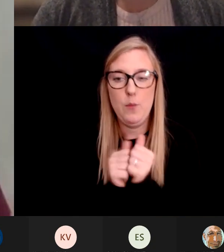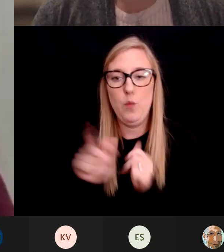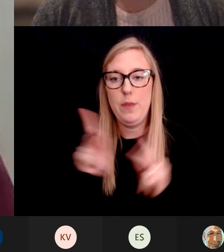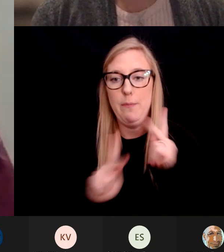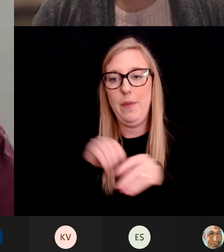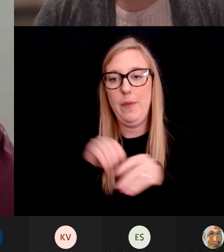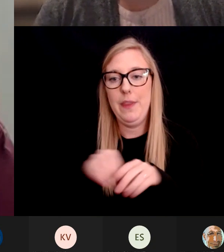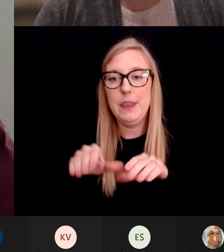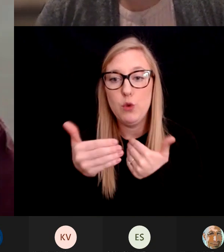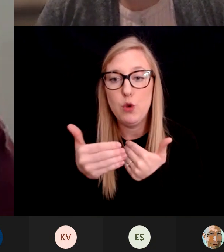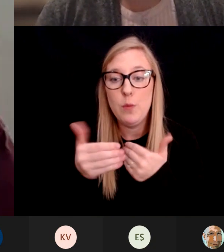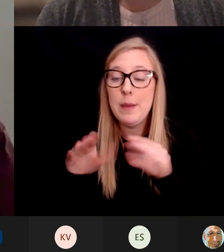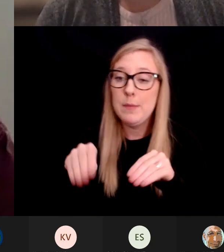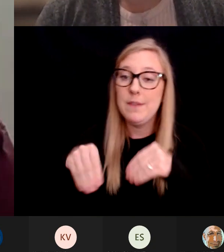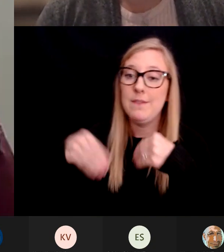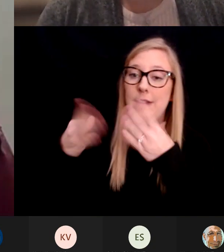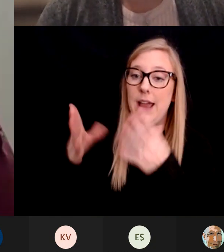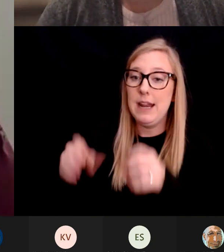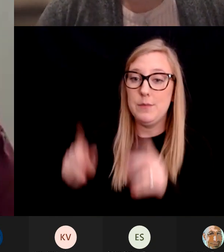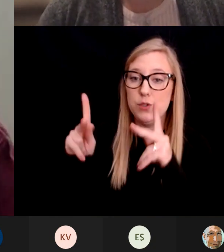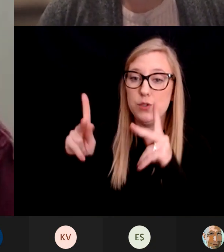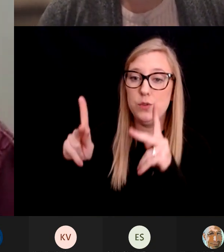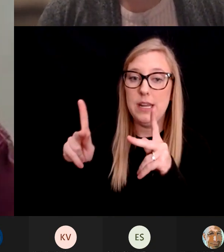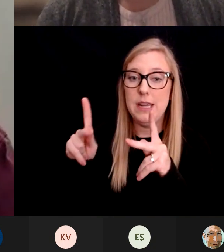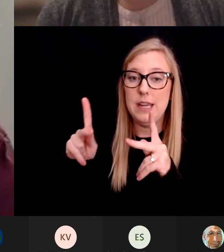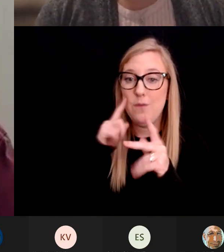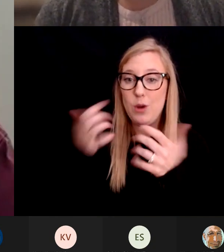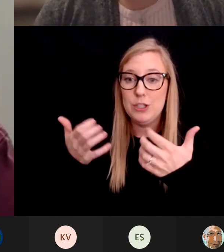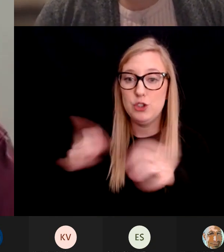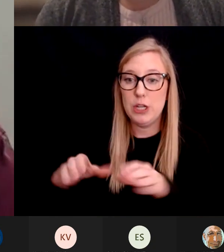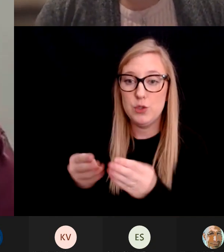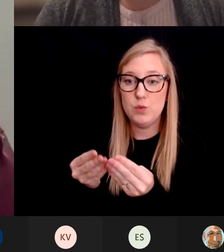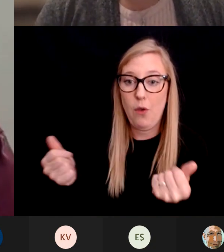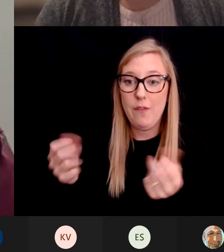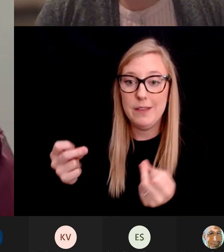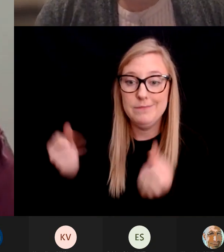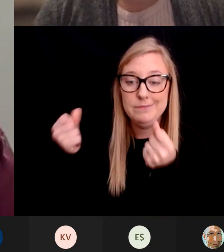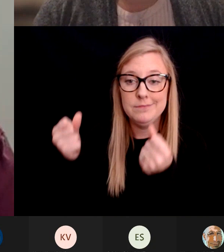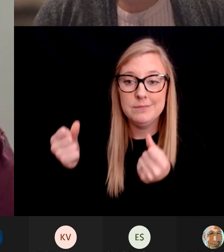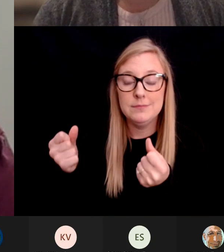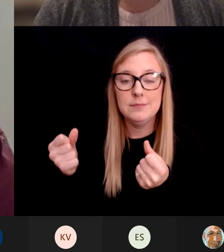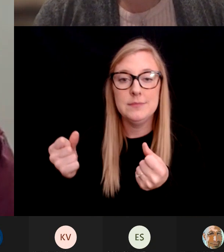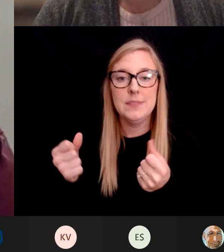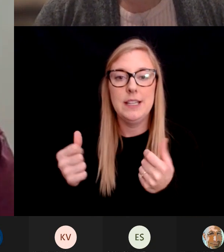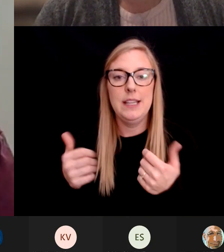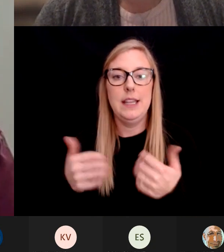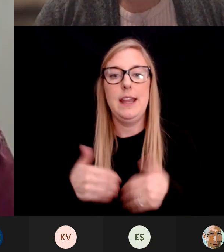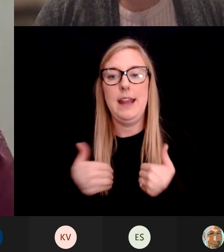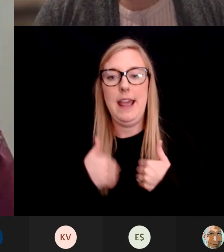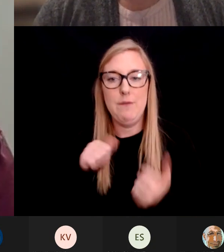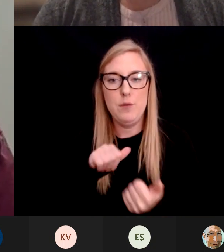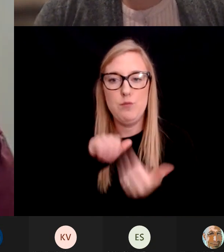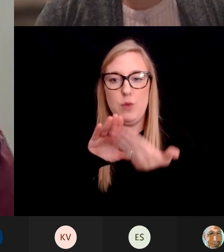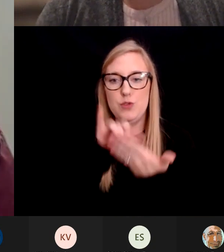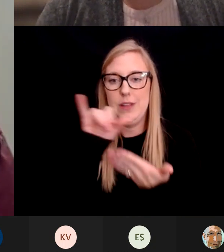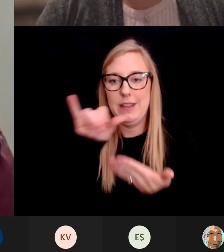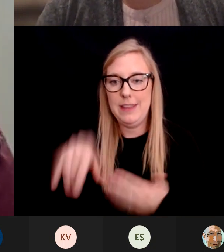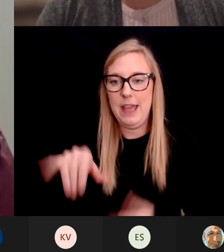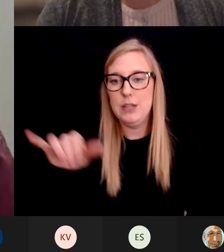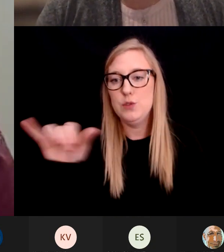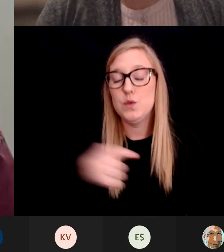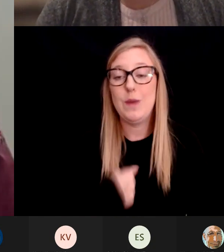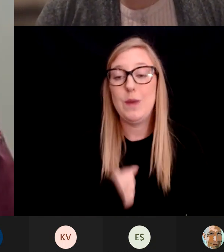an opportunity to take a chance at resolving it on the fly, and take kind of an iterative approach that way as well. So I